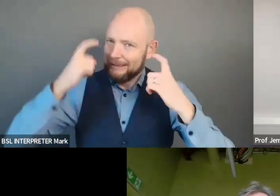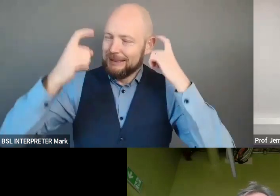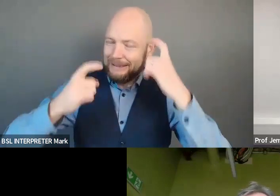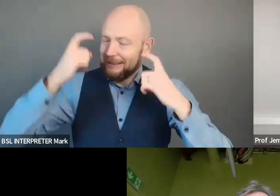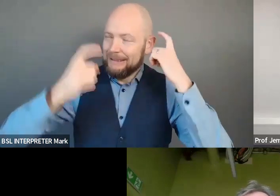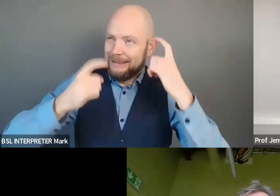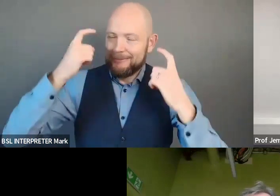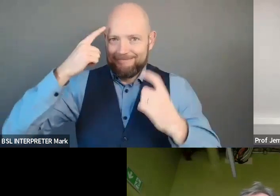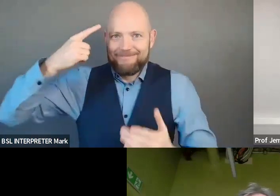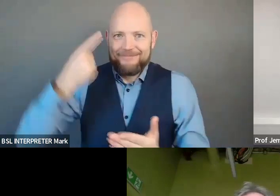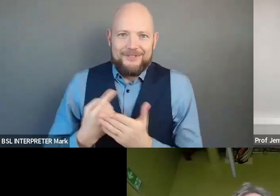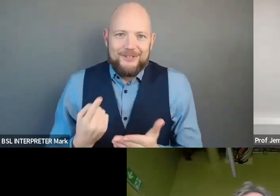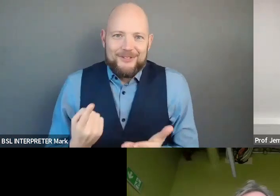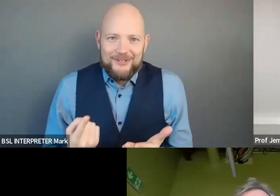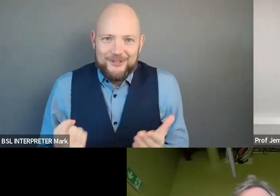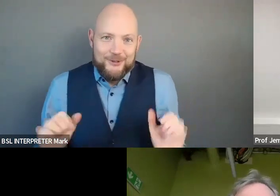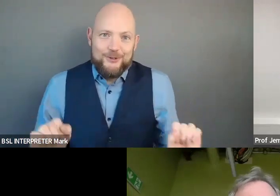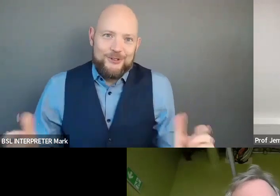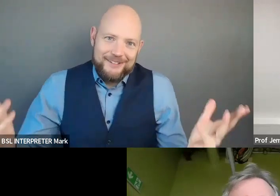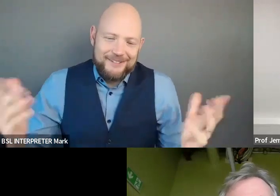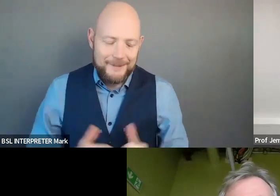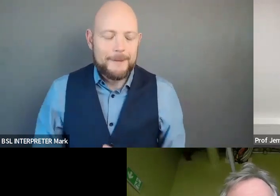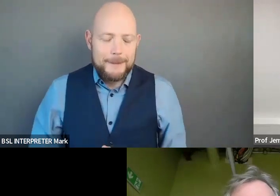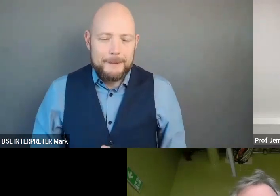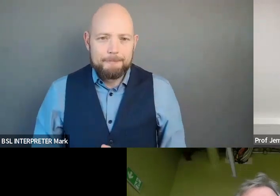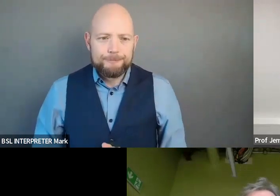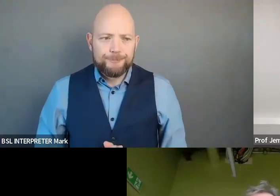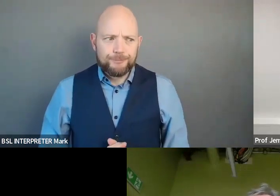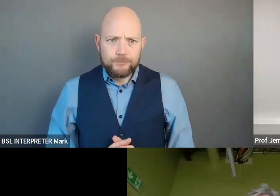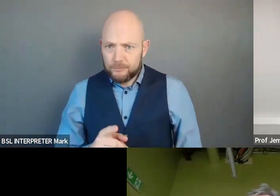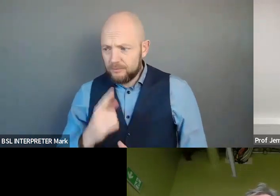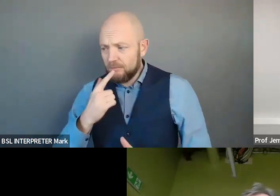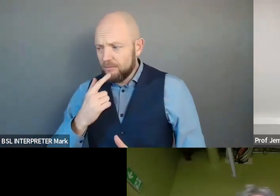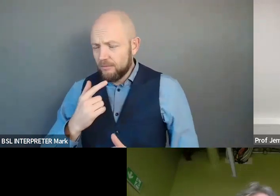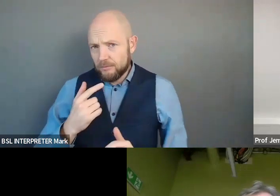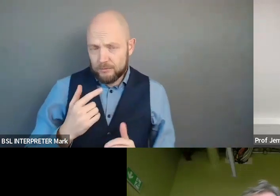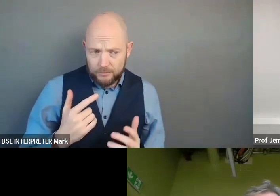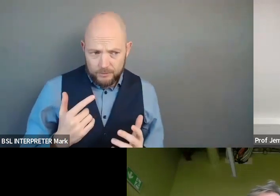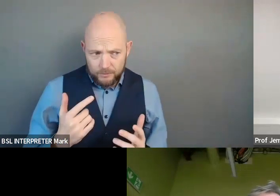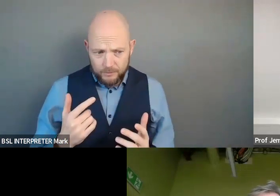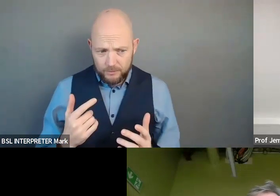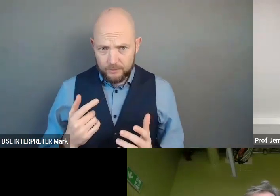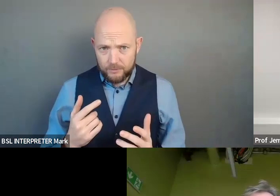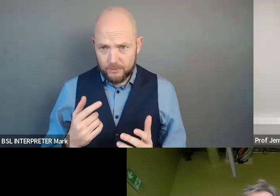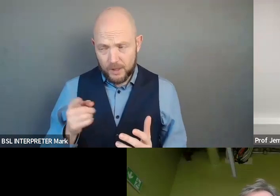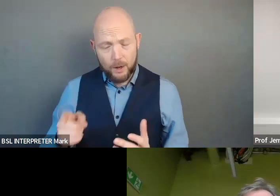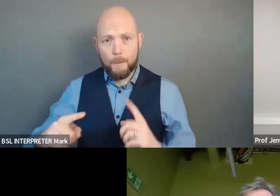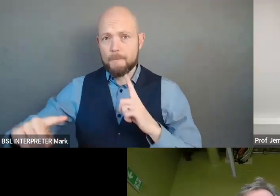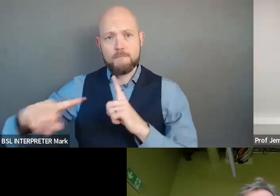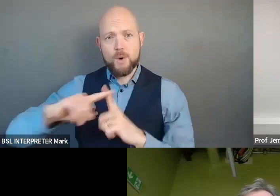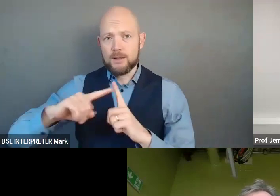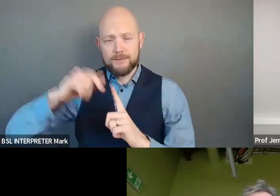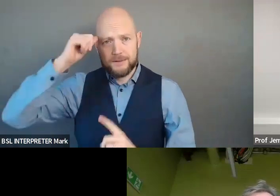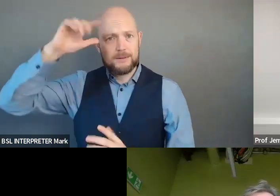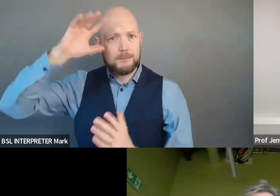So some of that, I'm not sure I've given you advice, but I would say it was an extremely positive experience. We